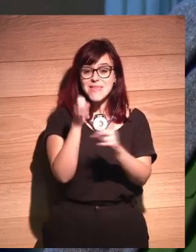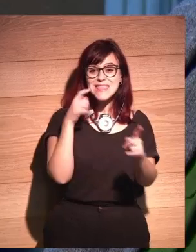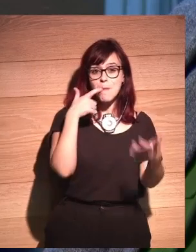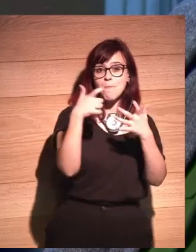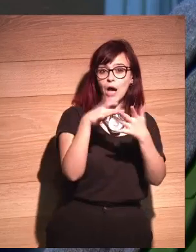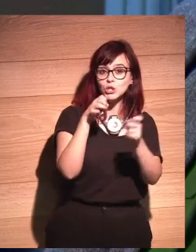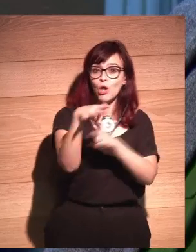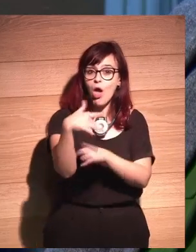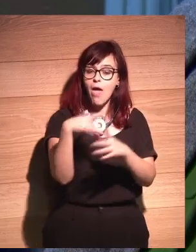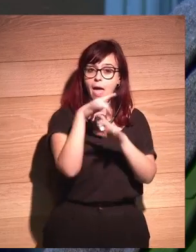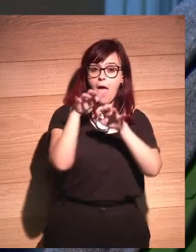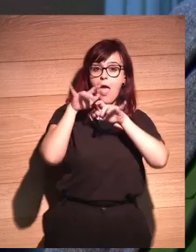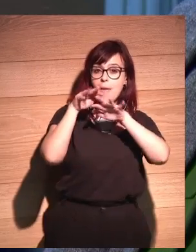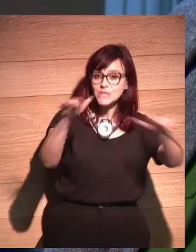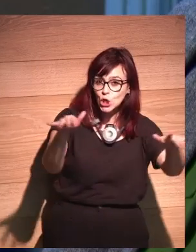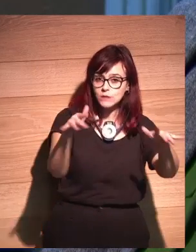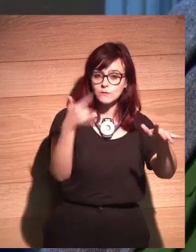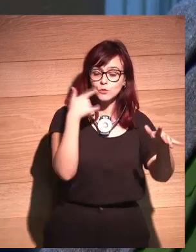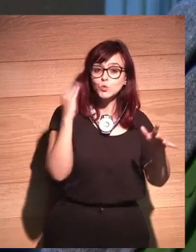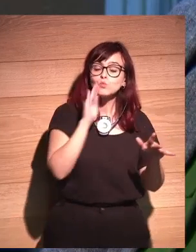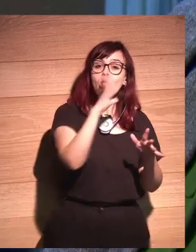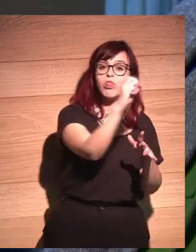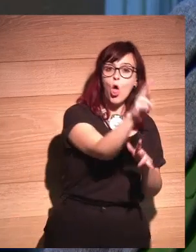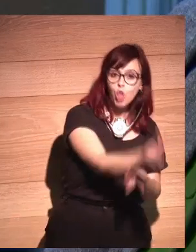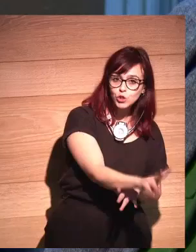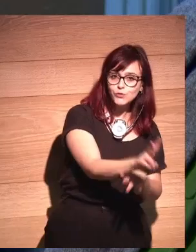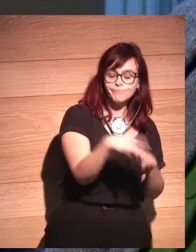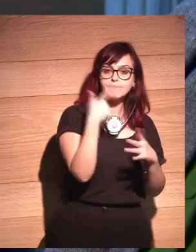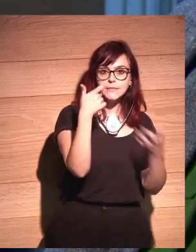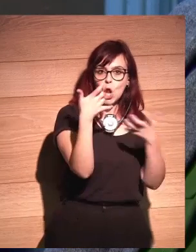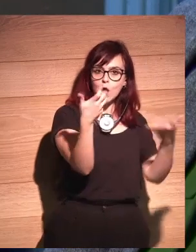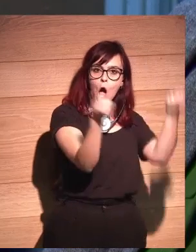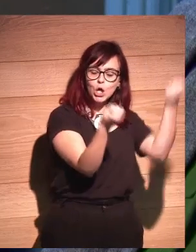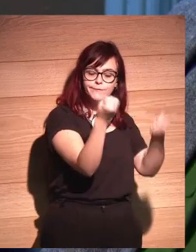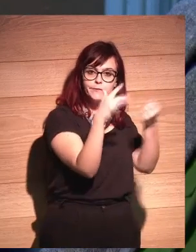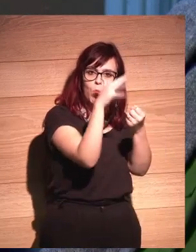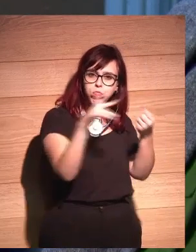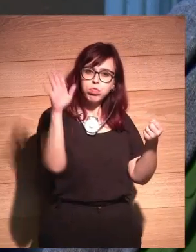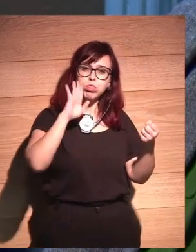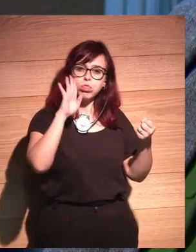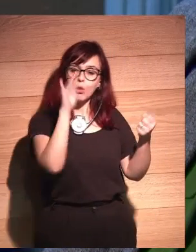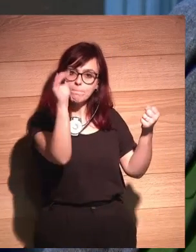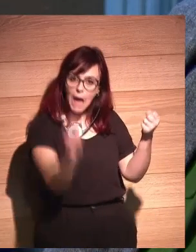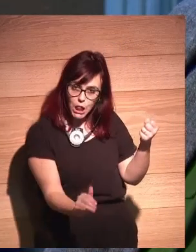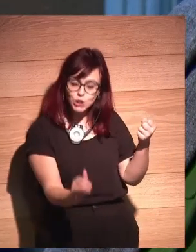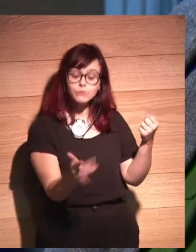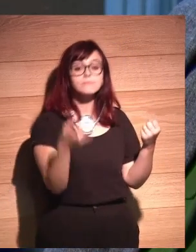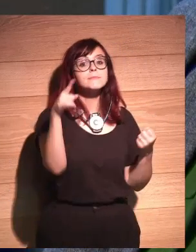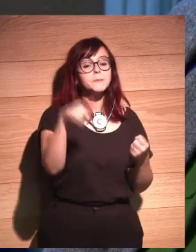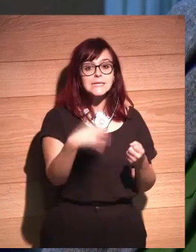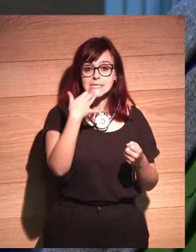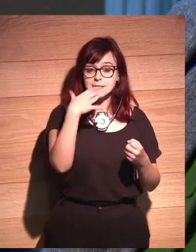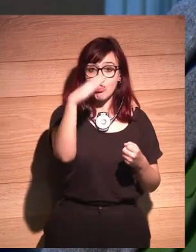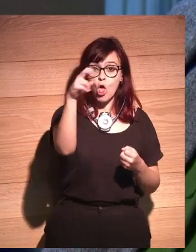CO2 emissions from cars are already going down very much. And if you look at total CO2 emissions from